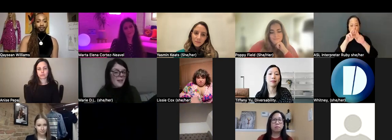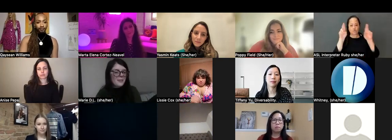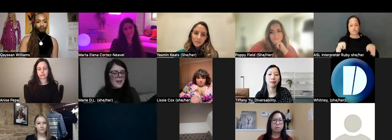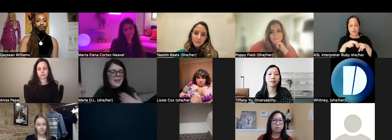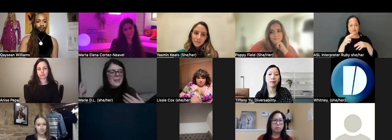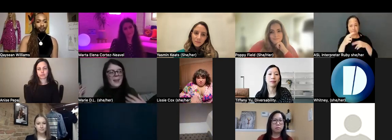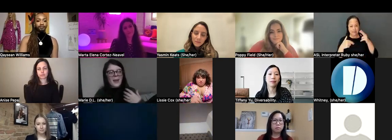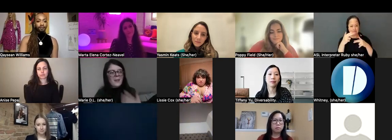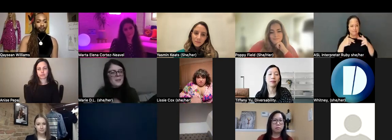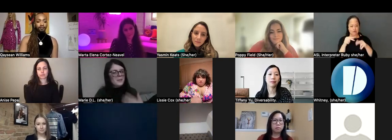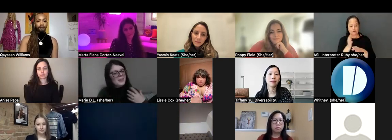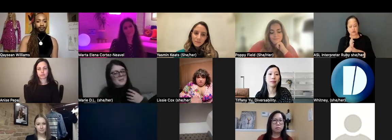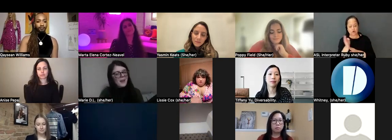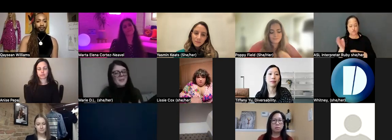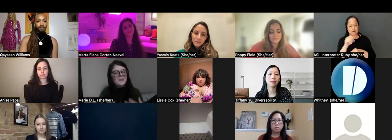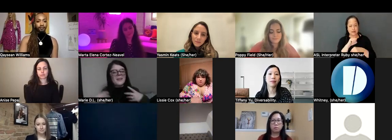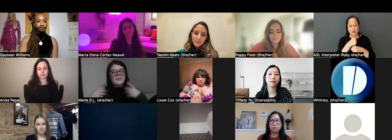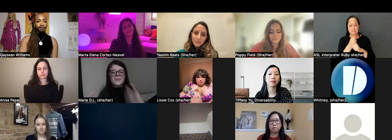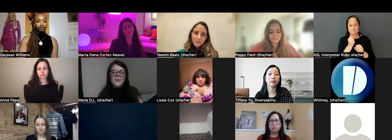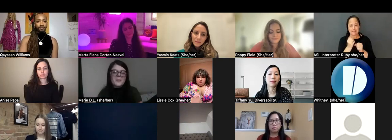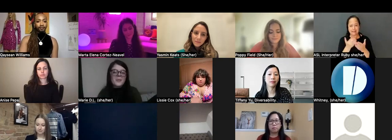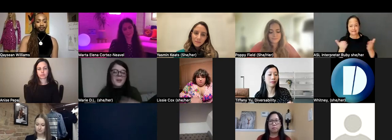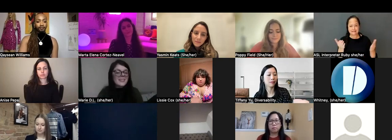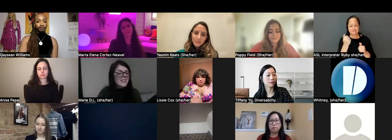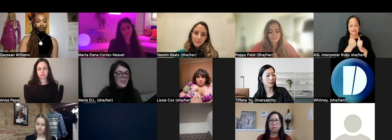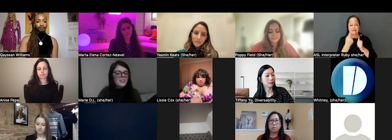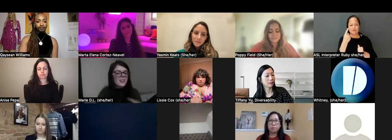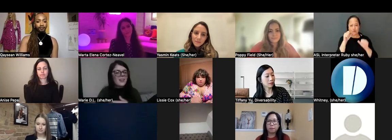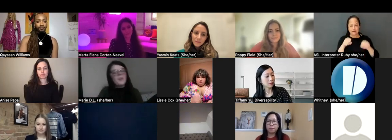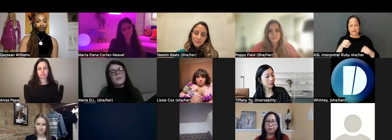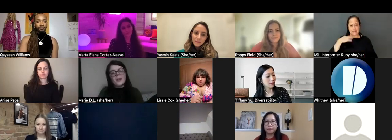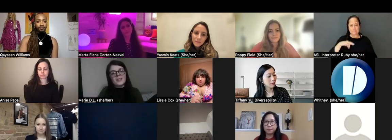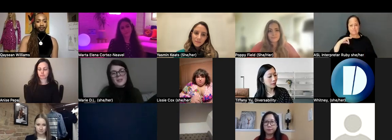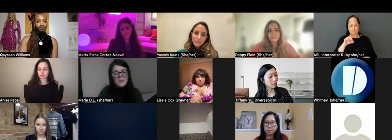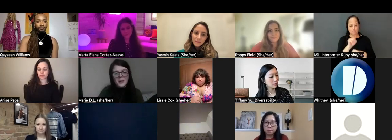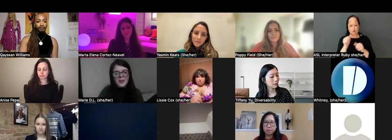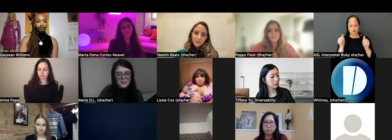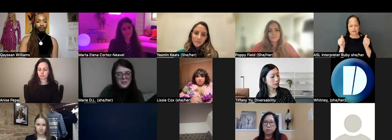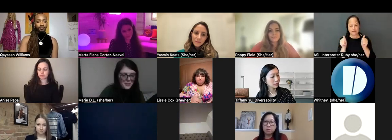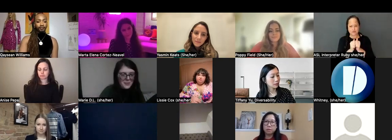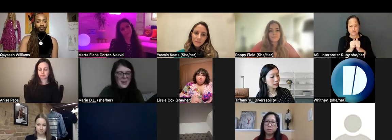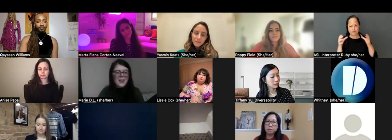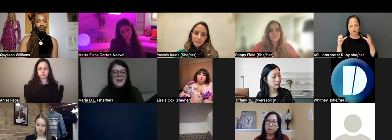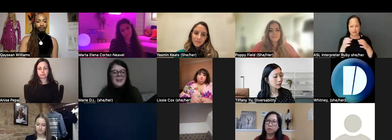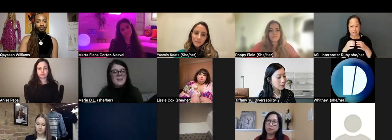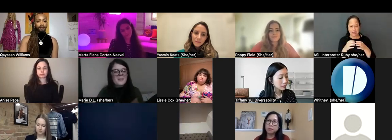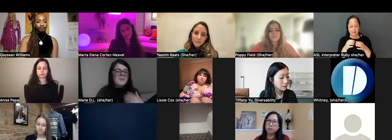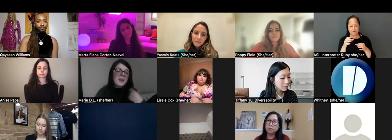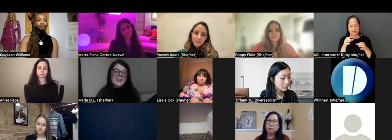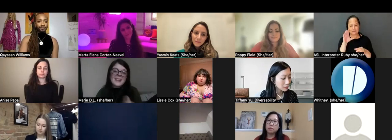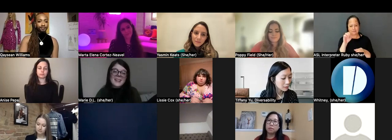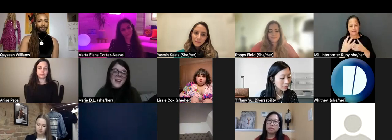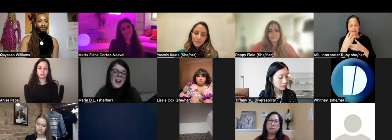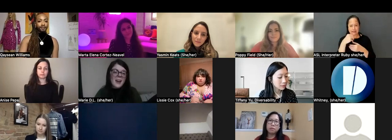stuff. It's like everyone can benefit from working together to collaborate to be more inclusive. And